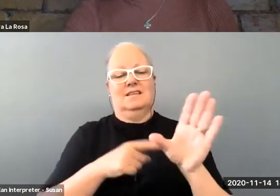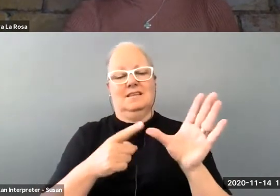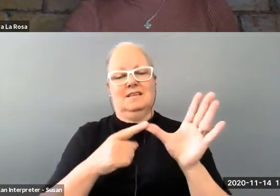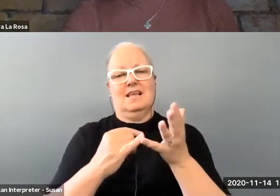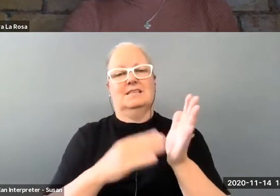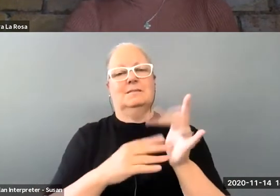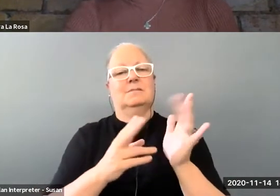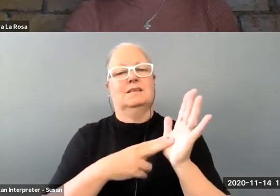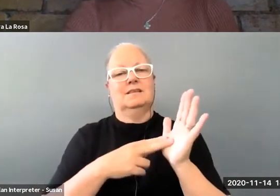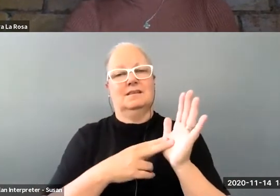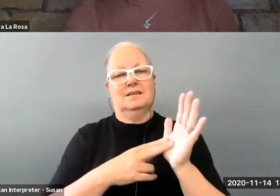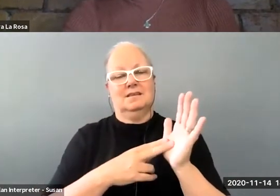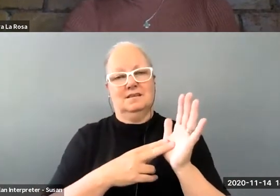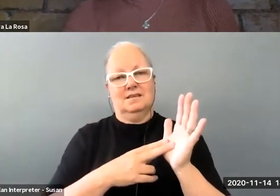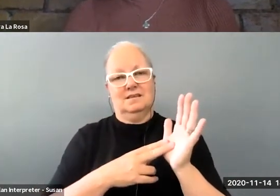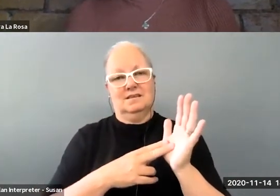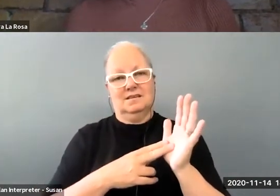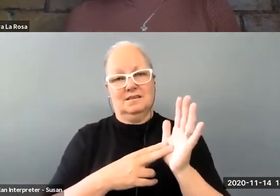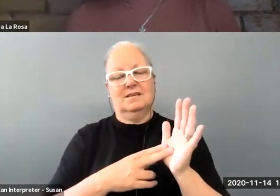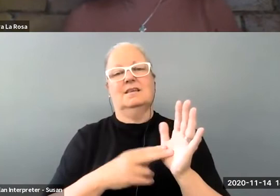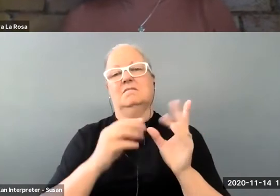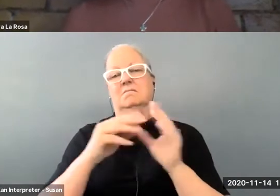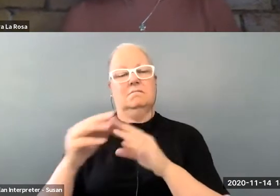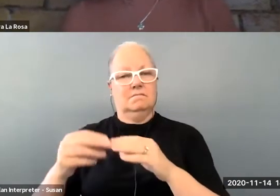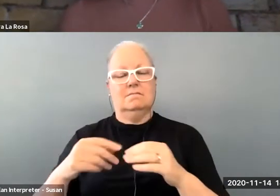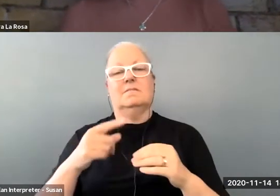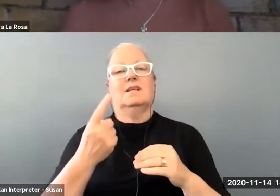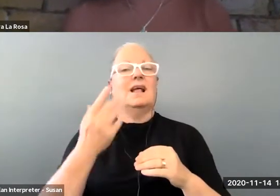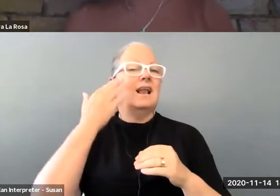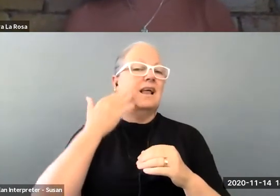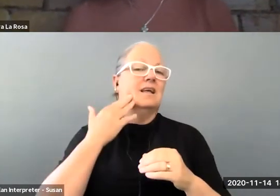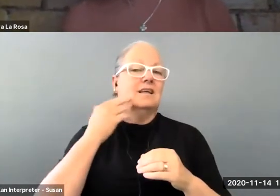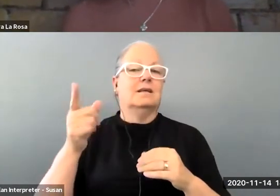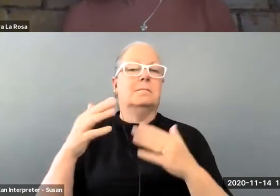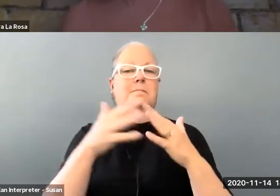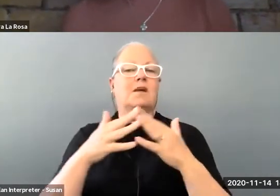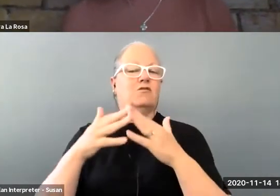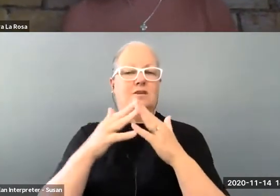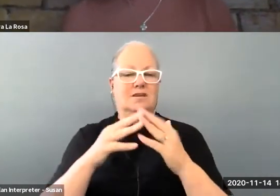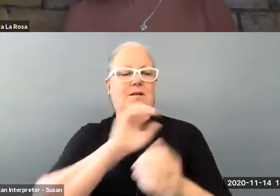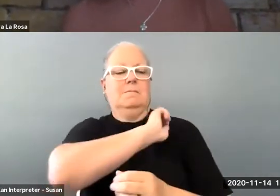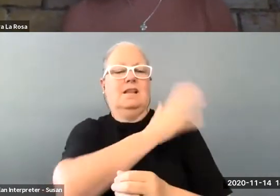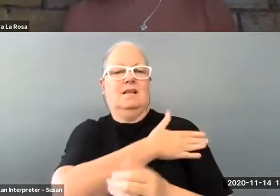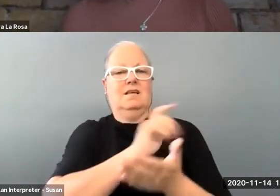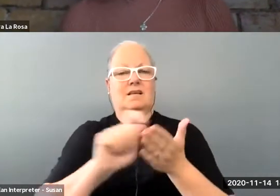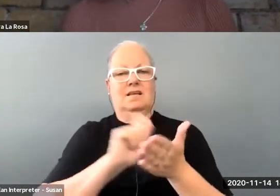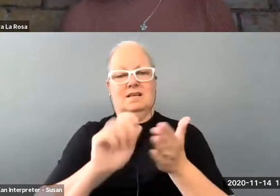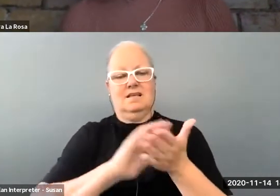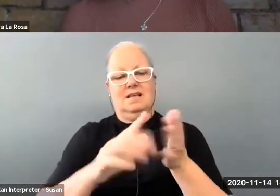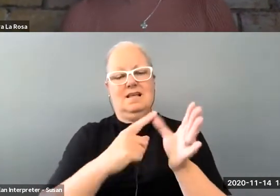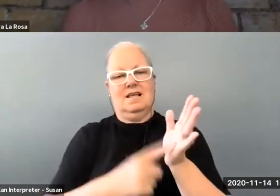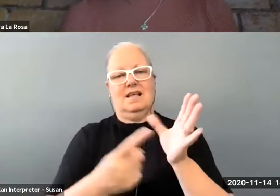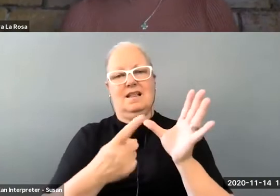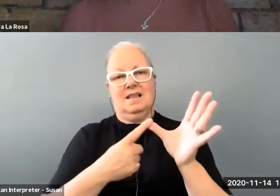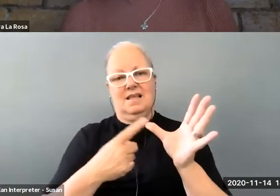wrote a list actually. Yasmin Abdel-Majid, this amazing American Palestinian poet called Hala Alian, who